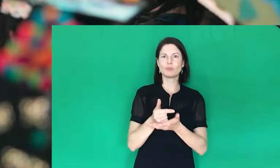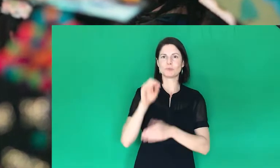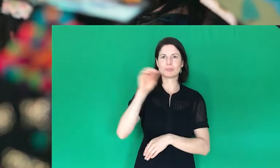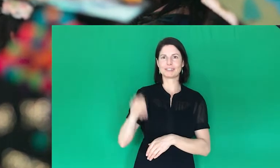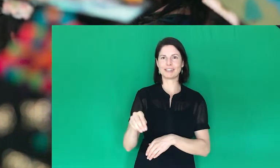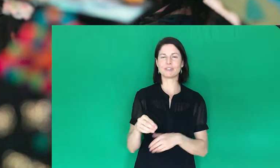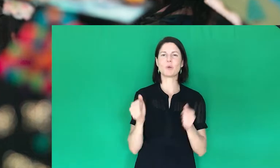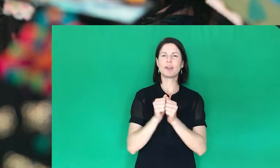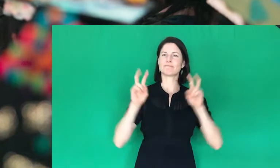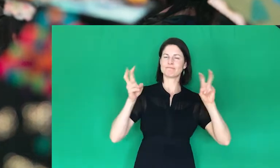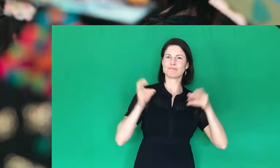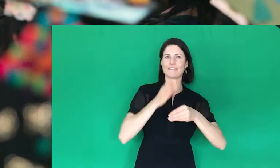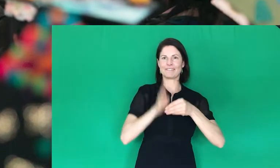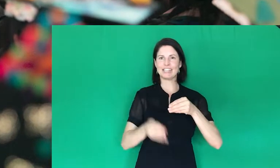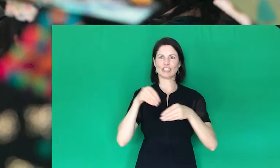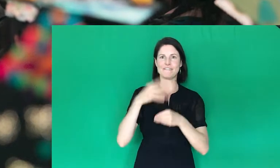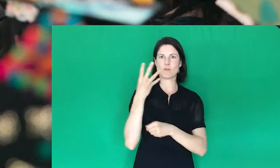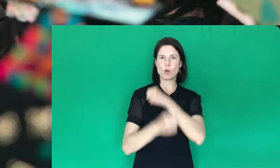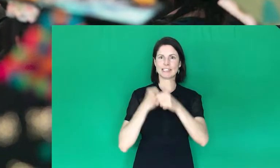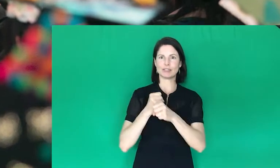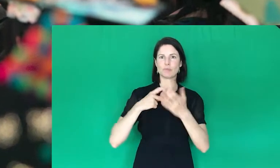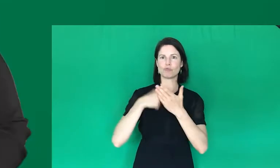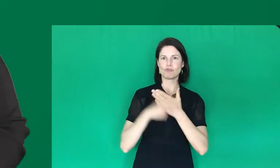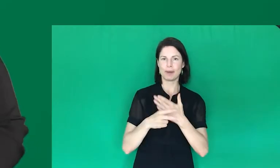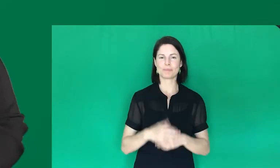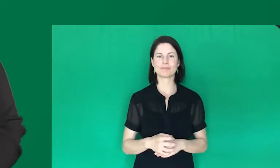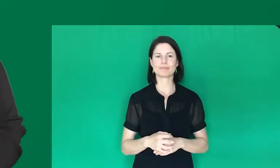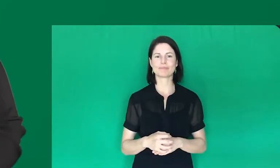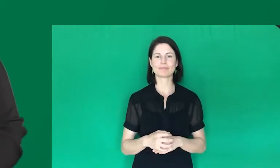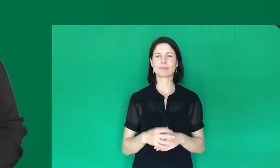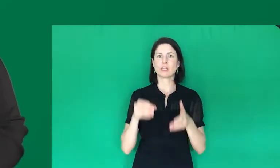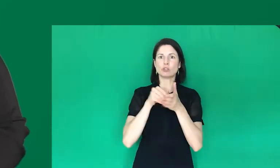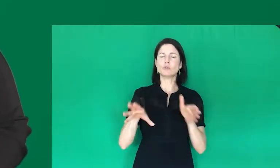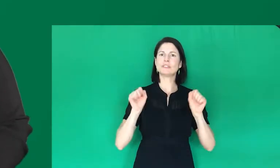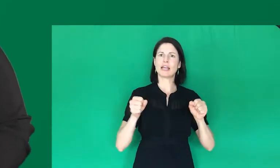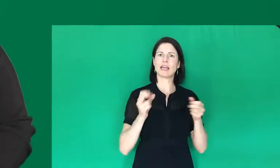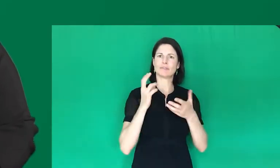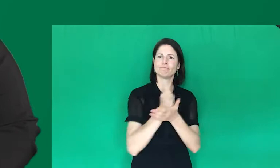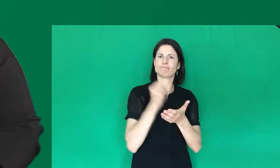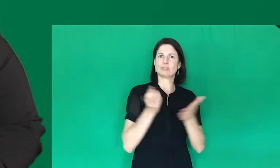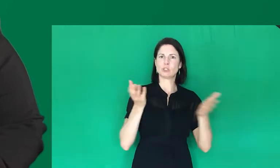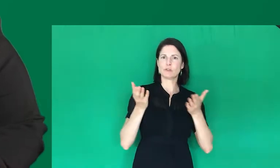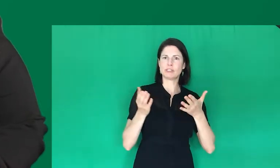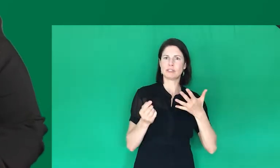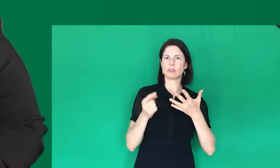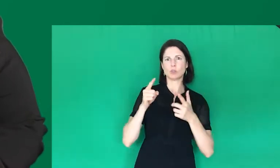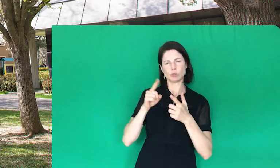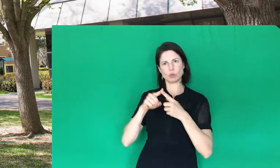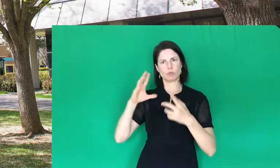with its Finish in 4 program. Which of the following services are available to students as they work to achieve this